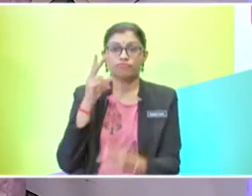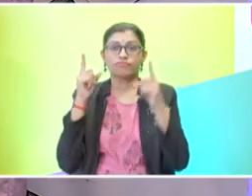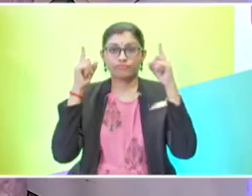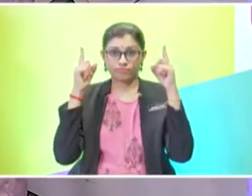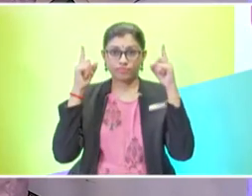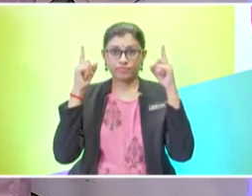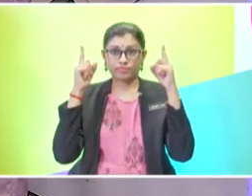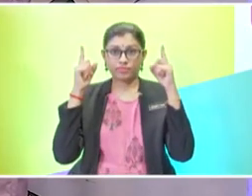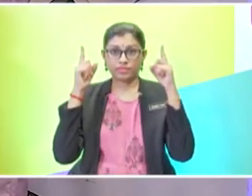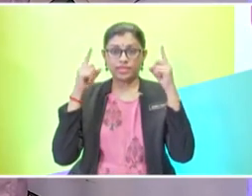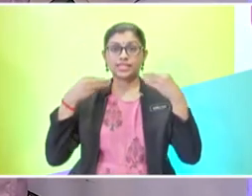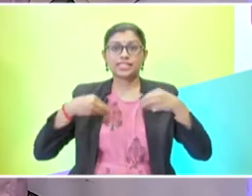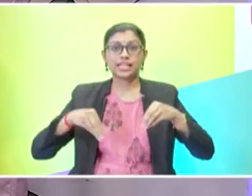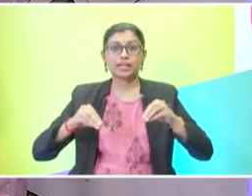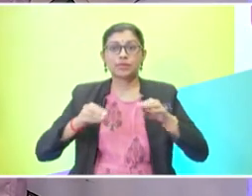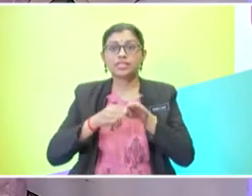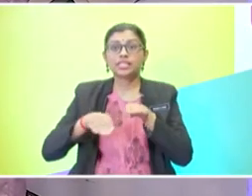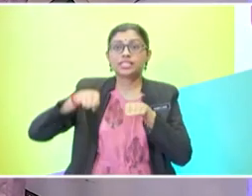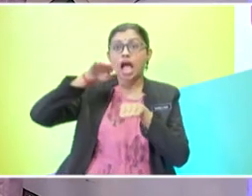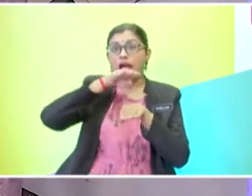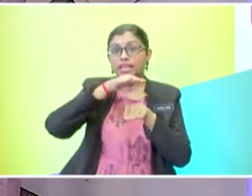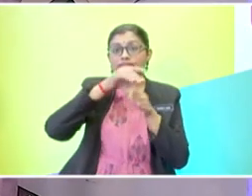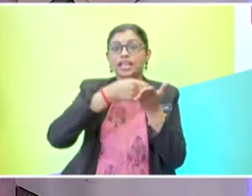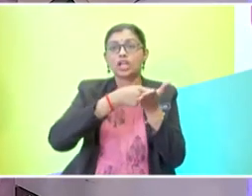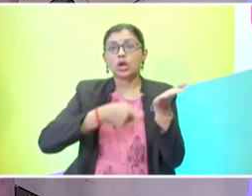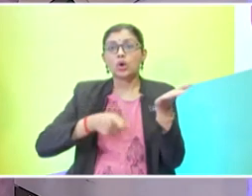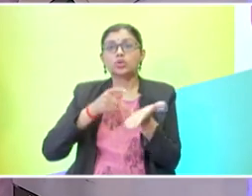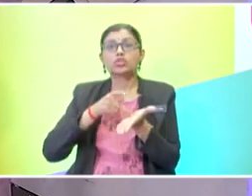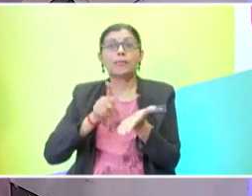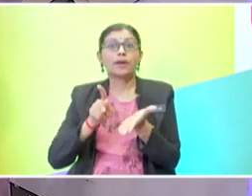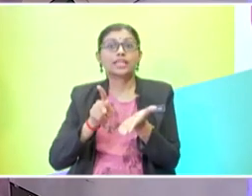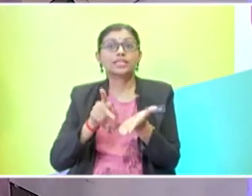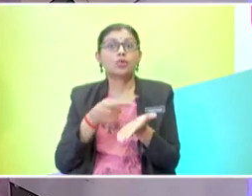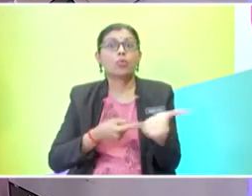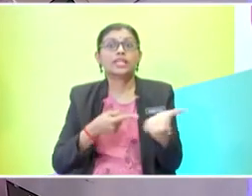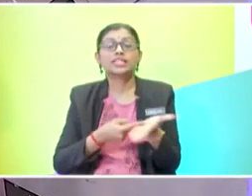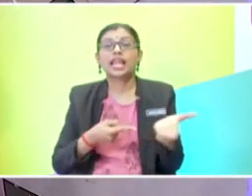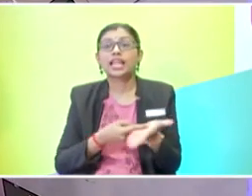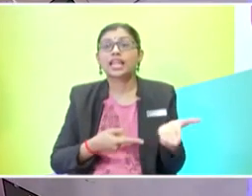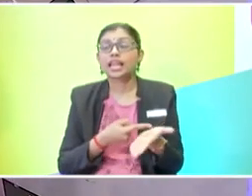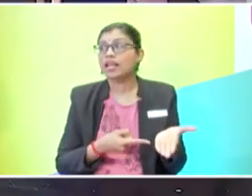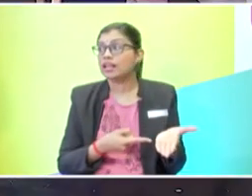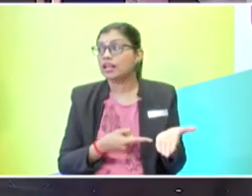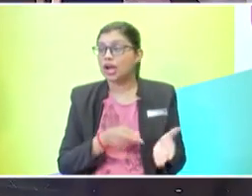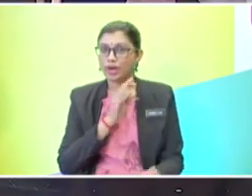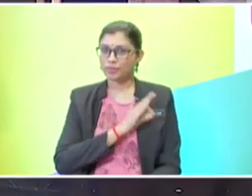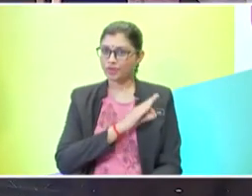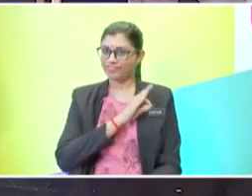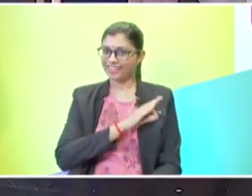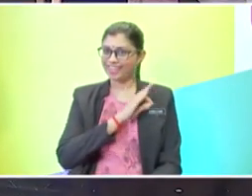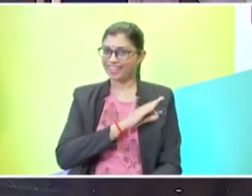cost price. Selling price higher than the cost price, that would mean that is profit. Yes, that is the profit. Inside Yay.